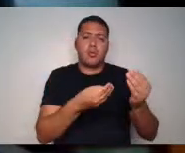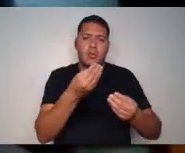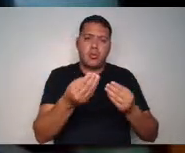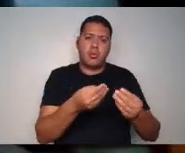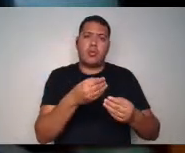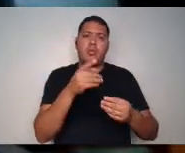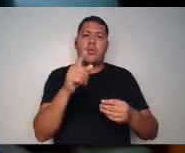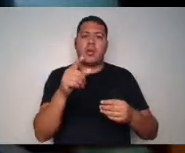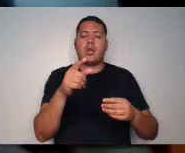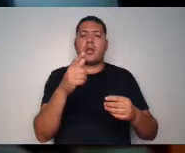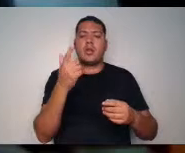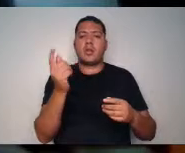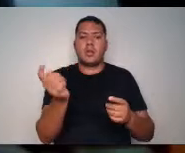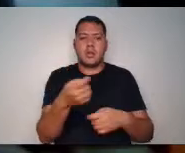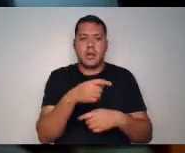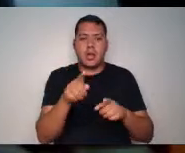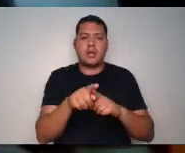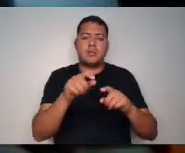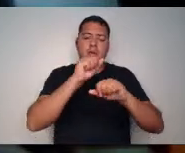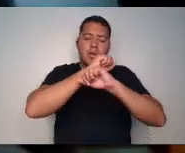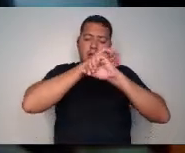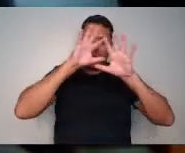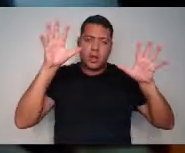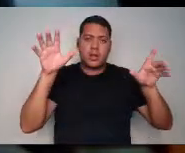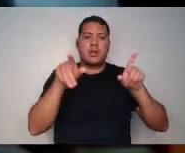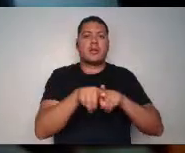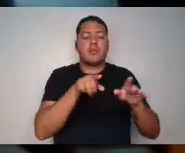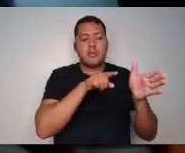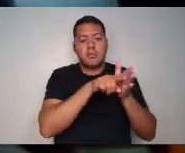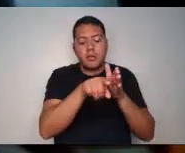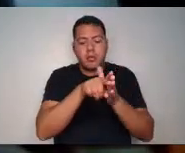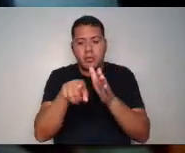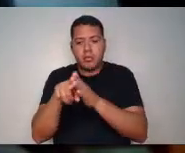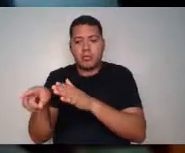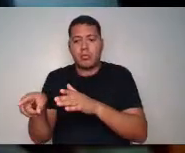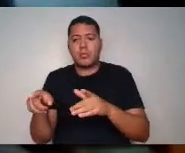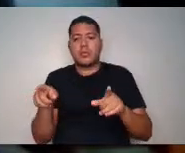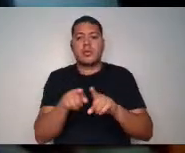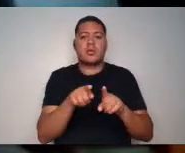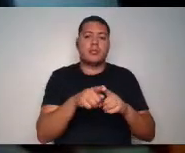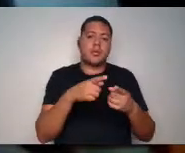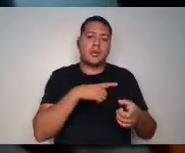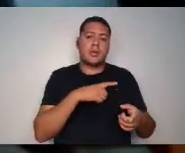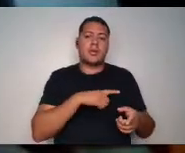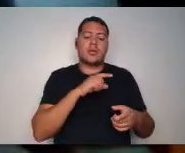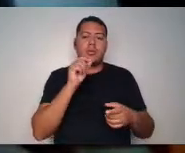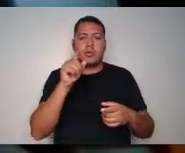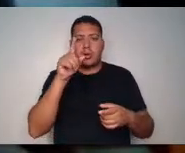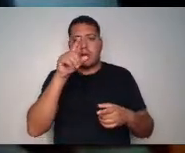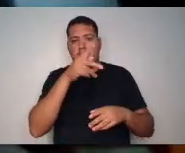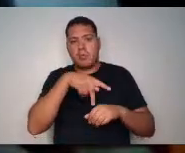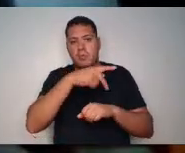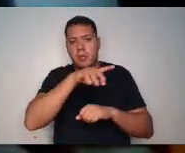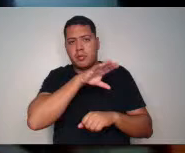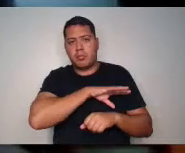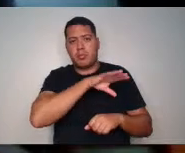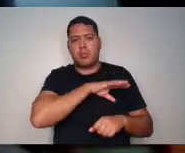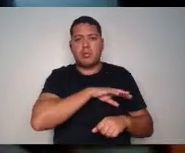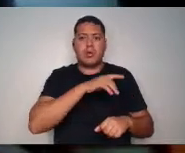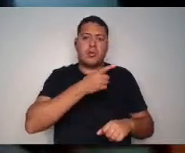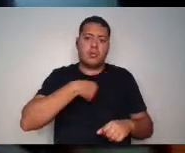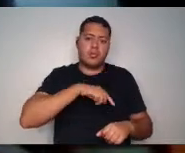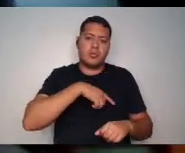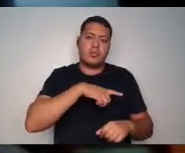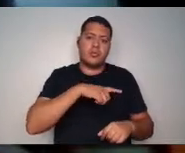to know how algorithms work, the transparency, and to be consulted. And the idea is, and in Portugal, I